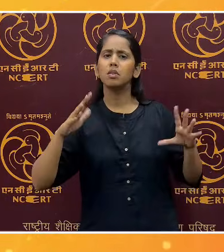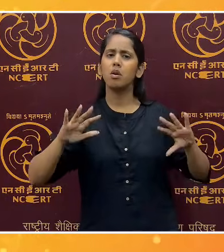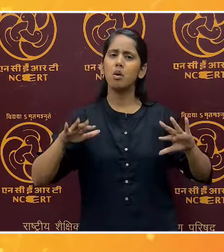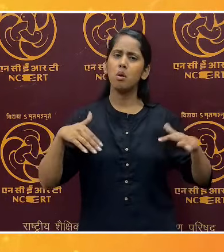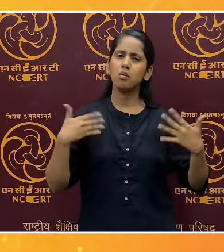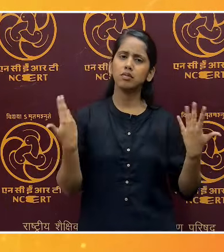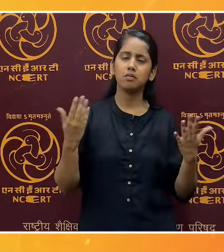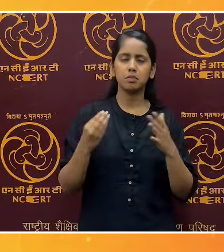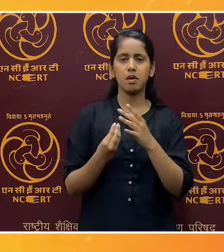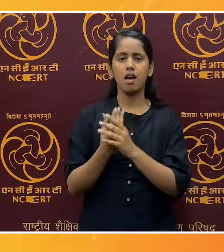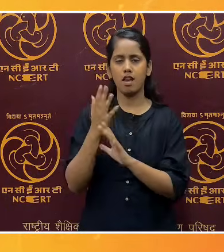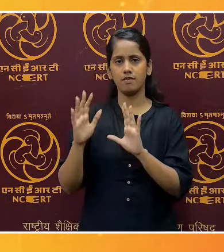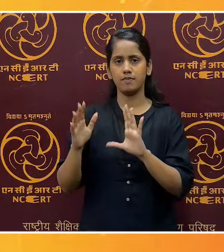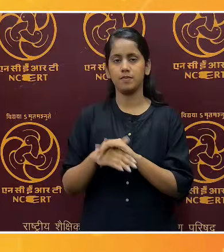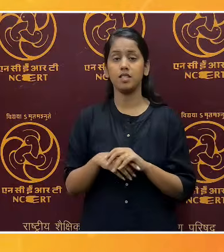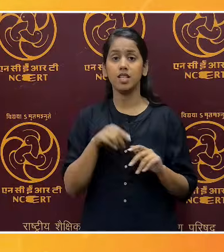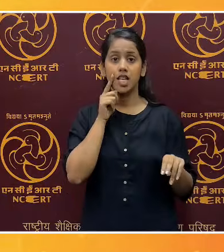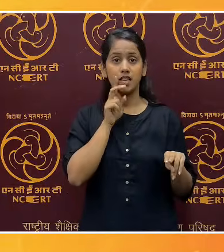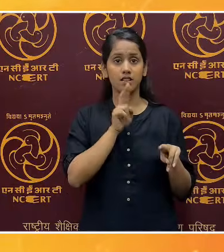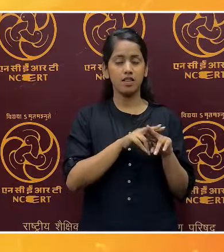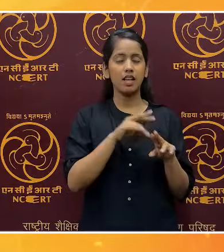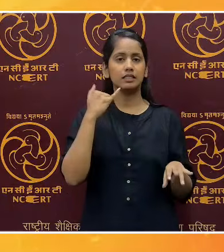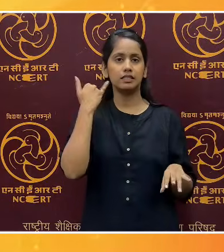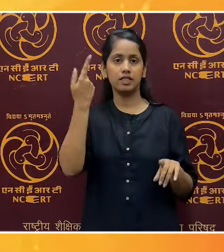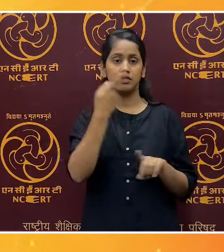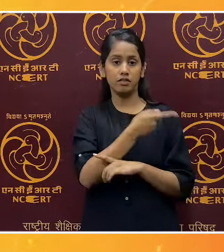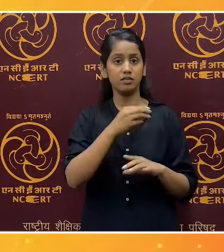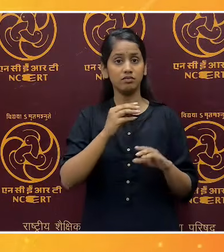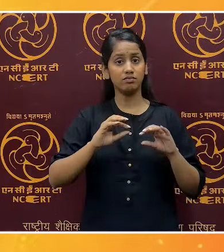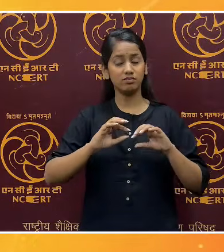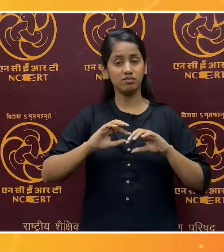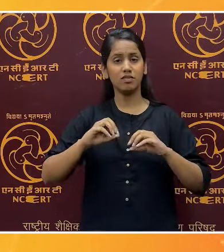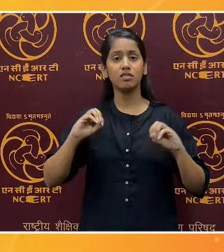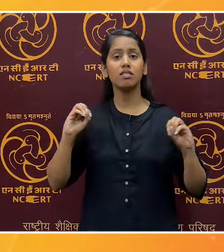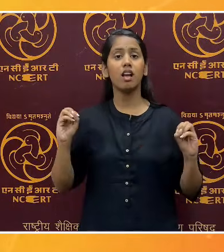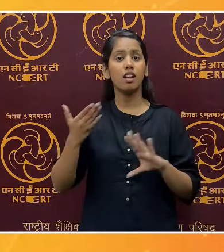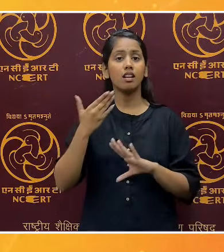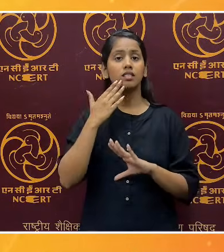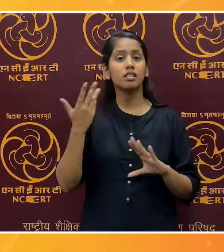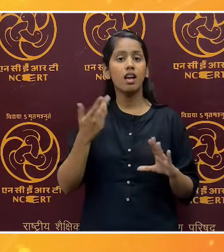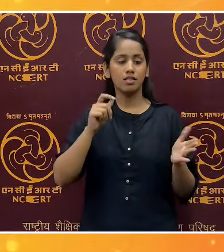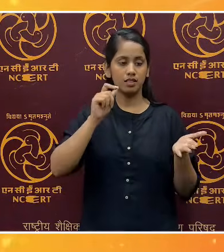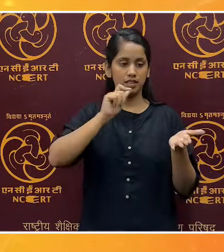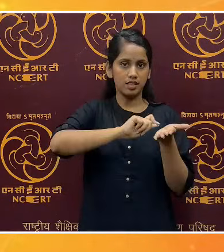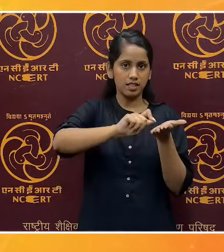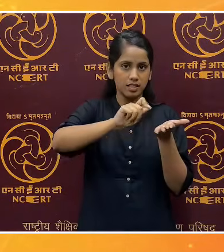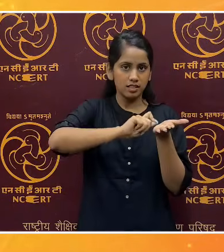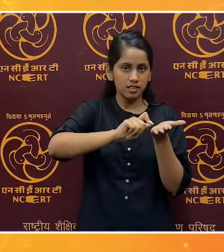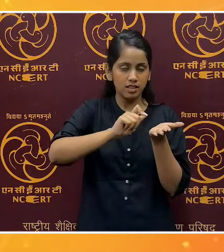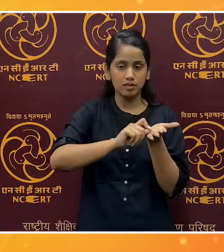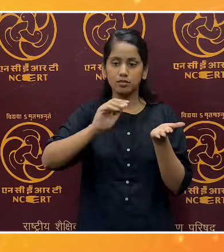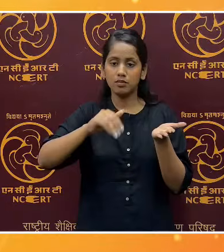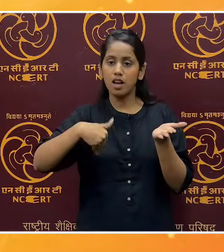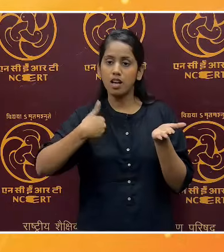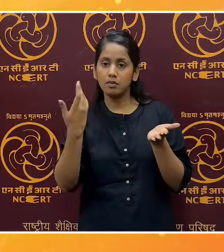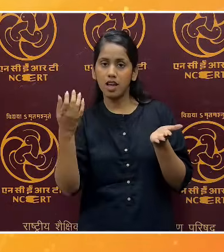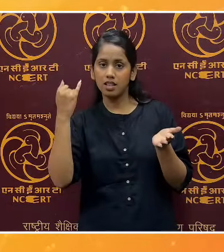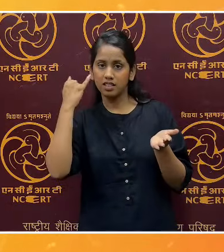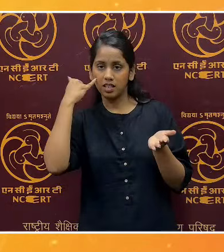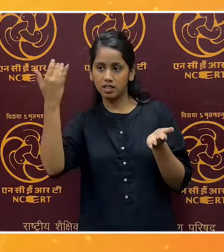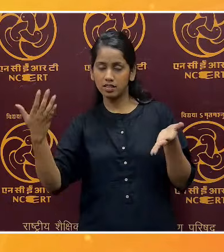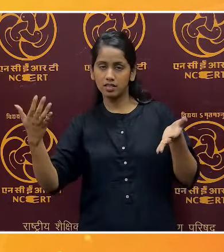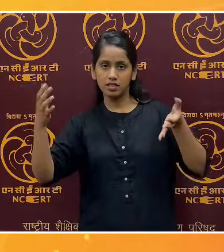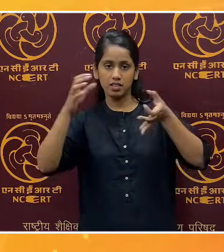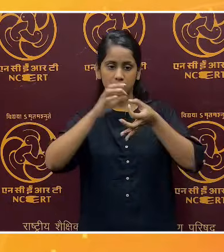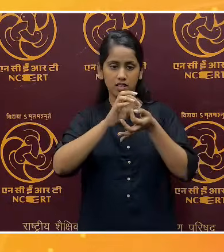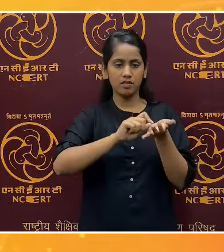else grows. Right. So it's the idea. Then we develop the script on that idea. Okay, so we craft